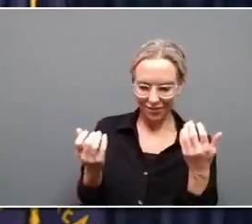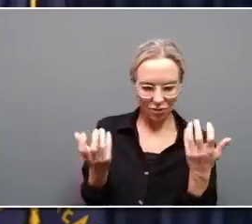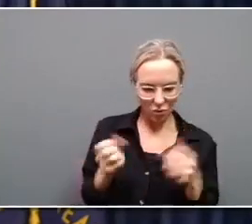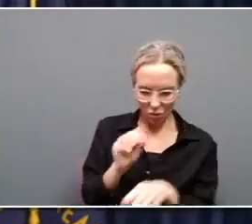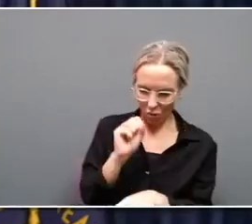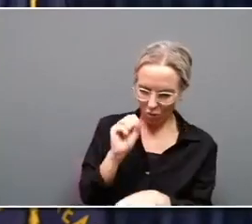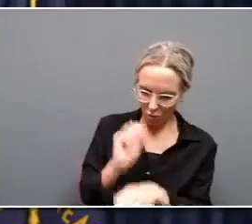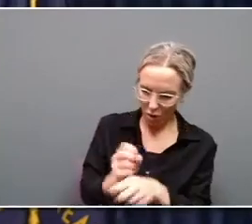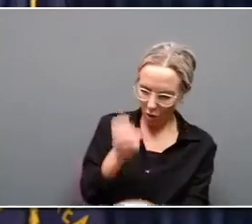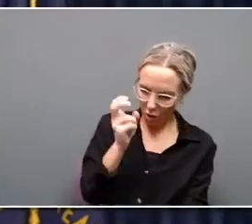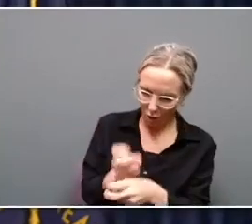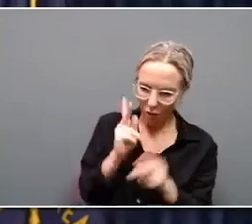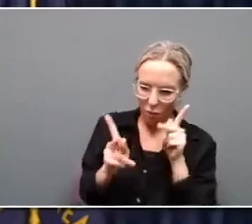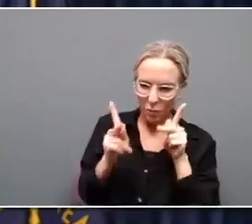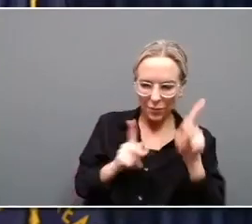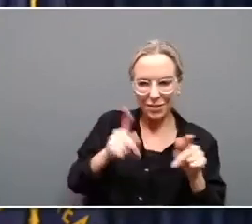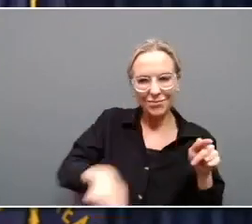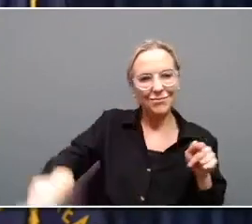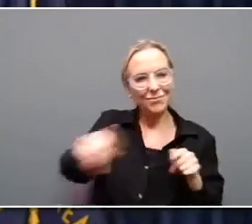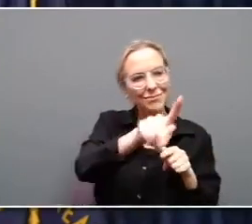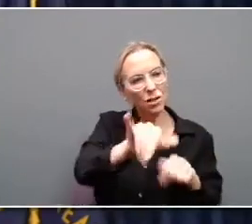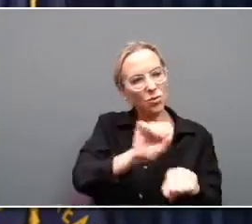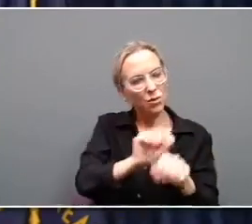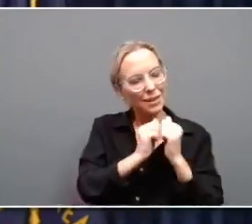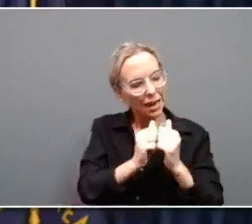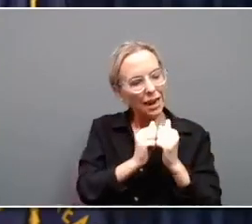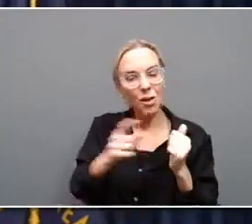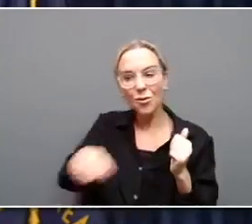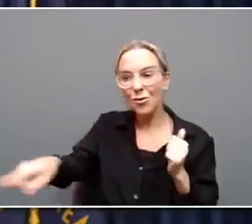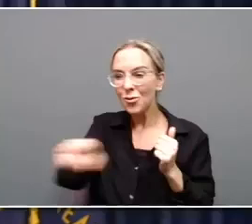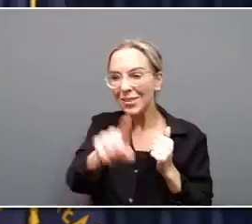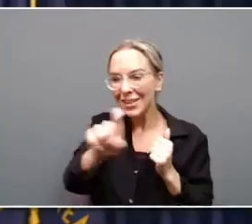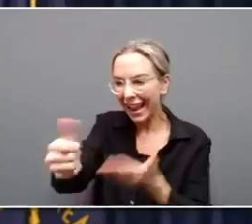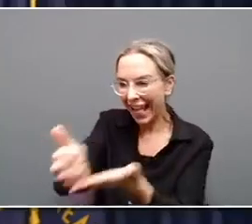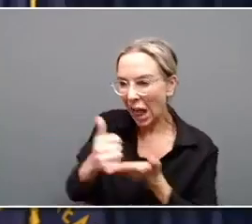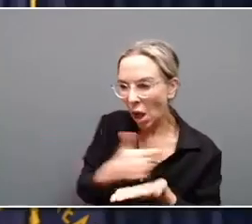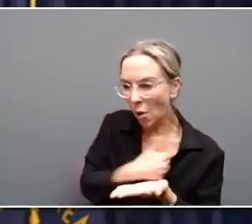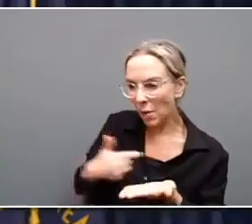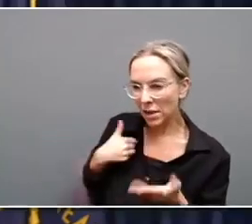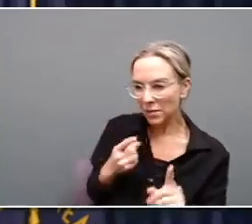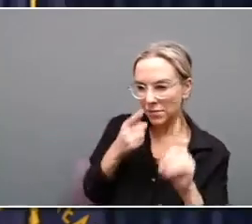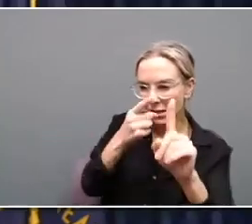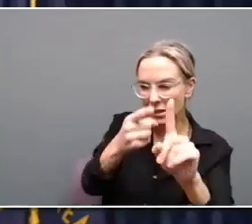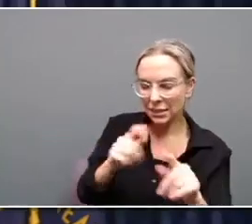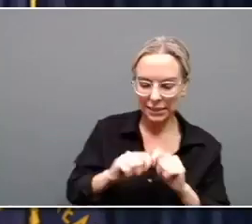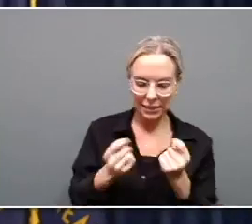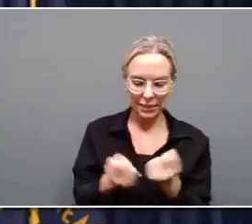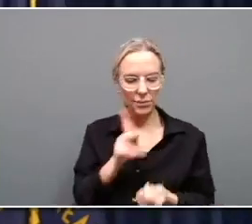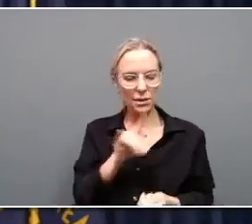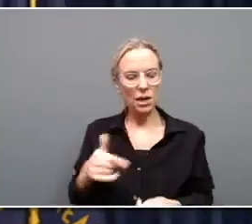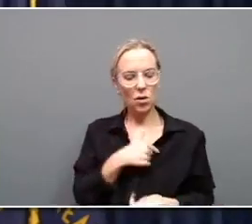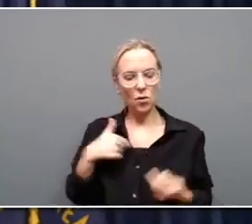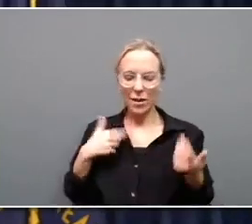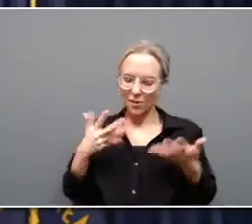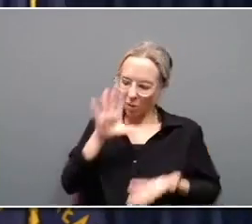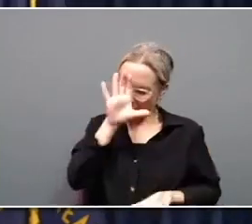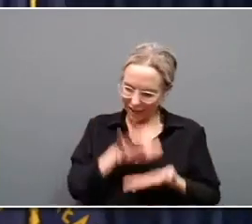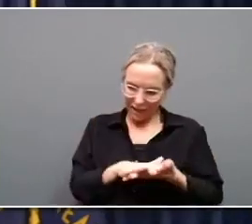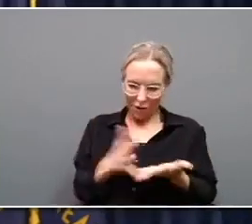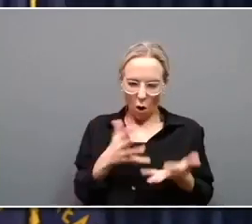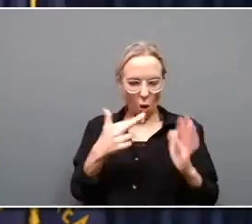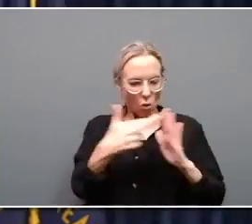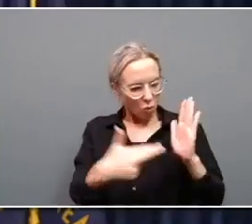together, we need more folks to help us on this mission. On Team Kentucky, we believe in the golden rule that says we love our neighbor